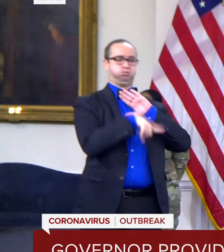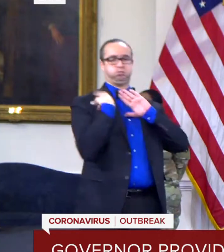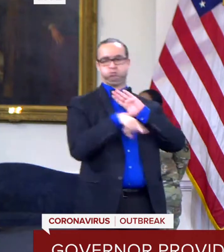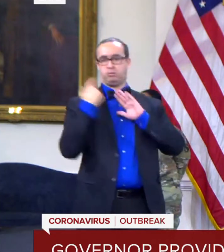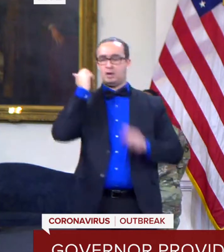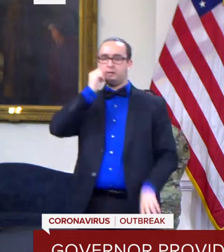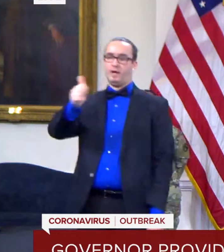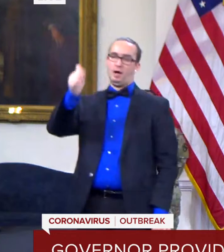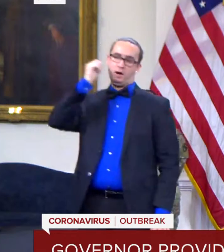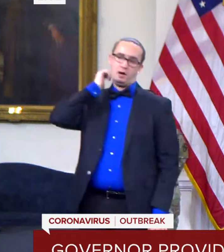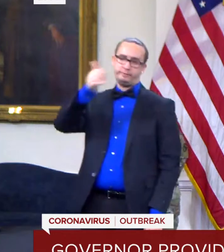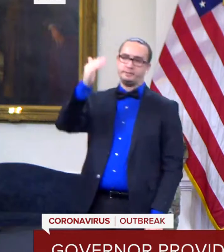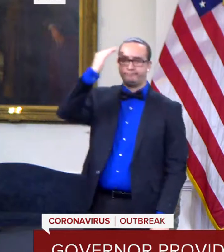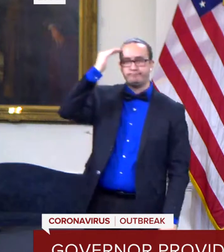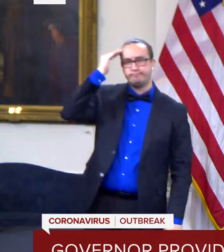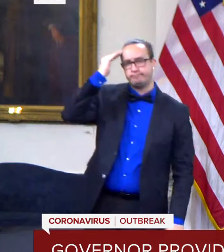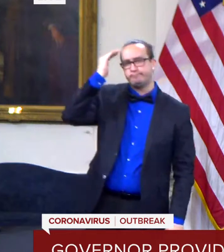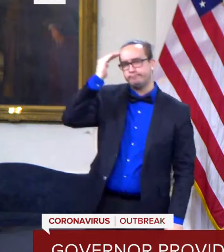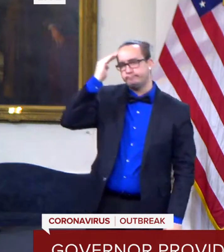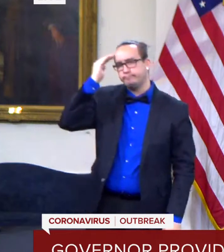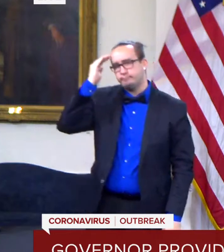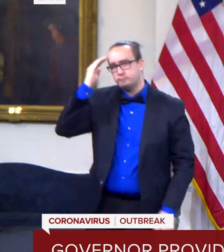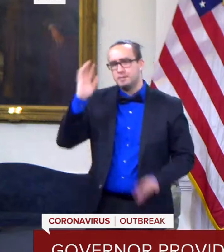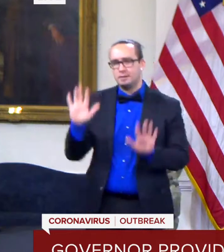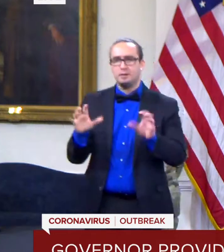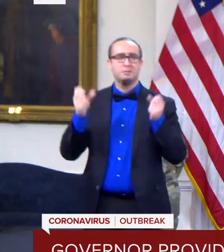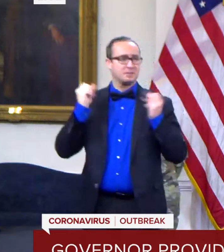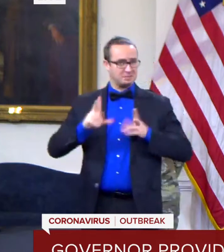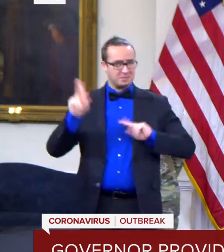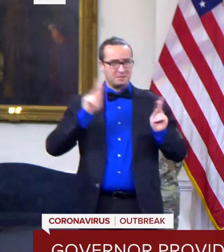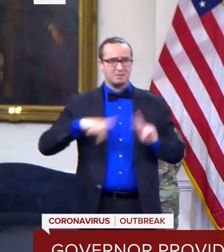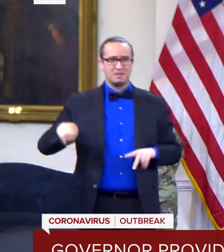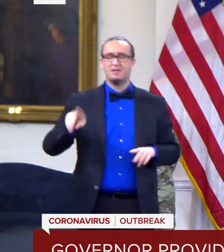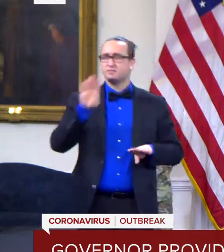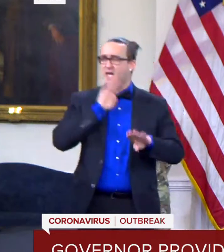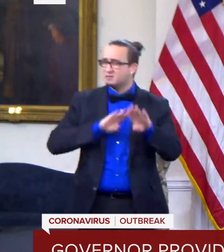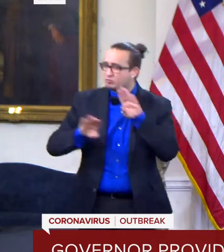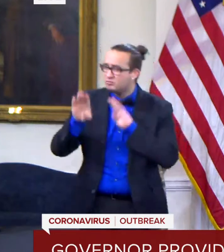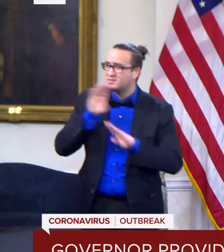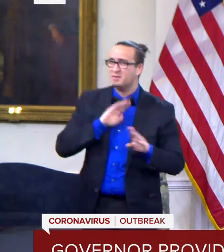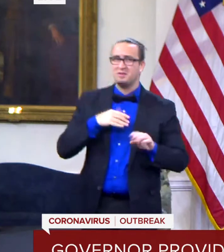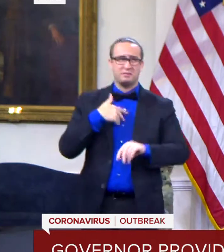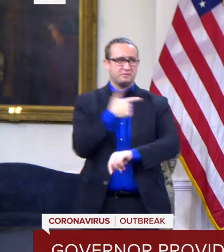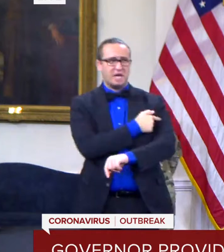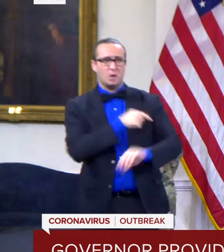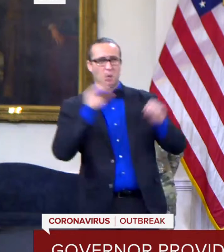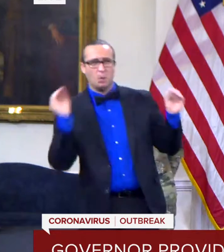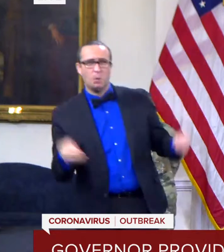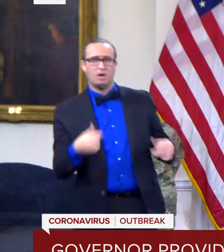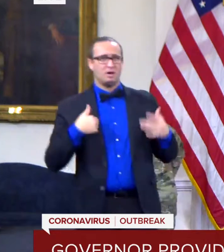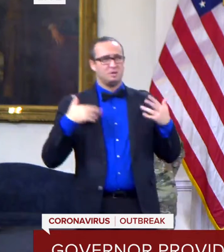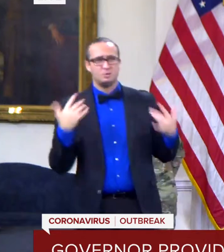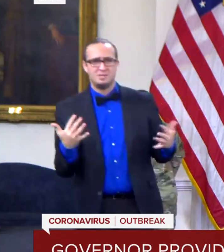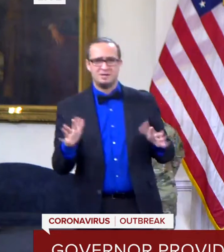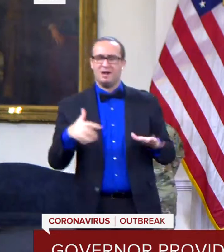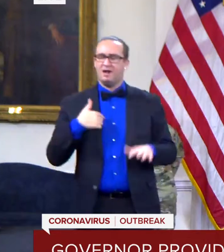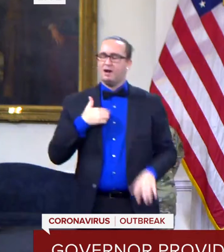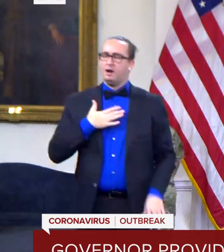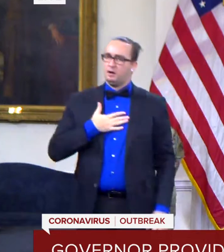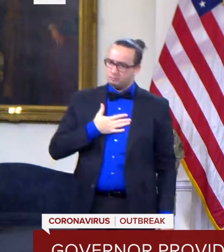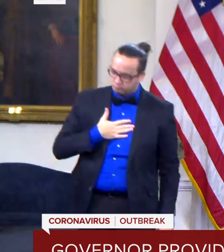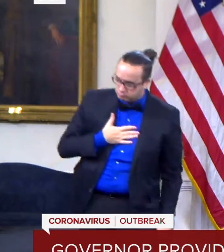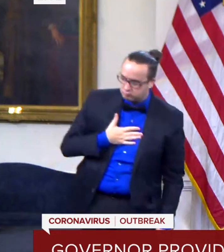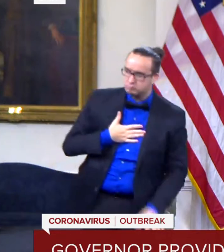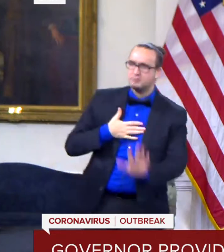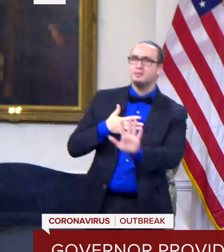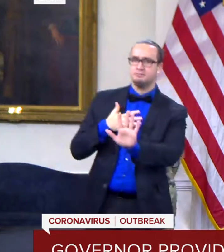there aren't enough vaccines. I'm sensitive to that. I'm frustrated also. But I'm not going to respond to every